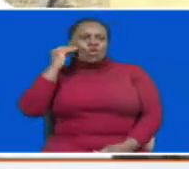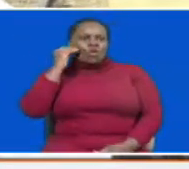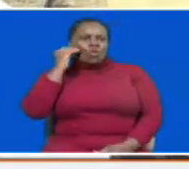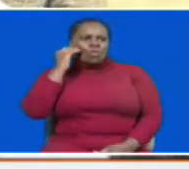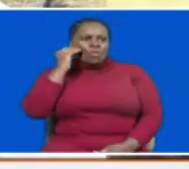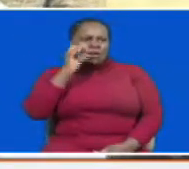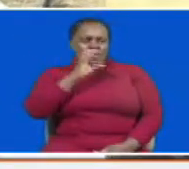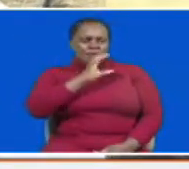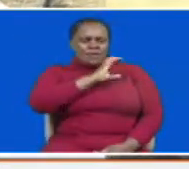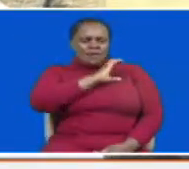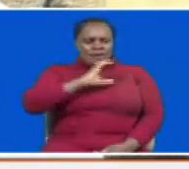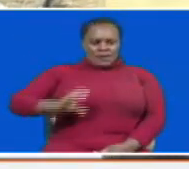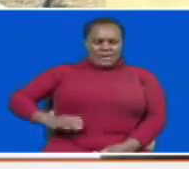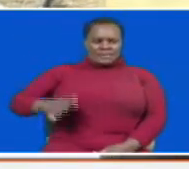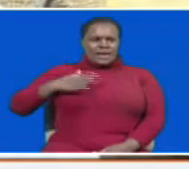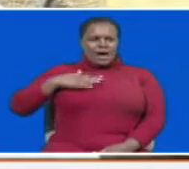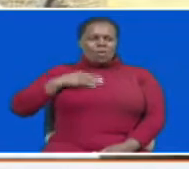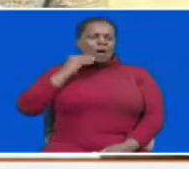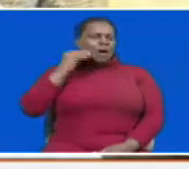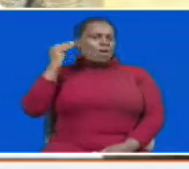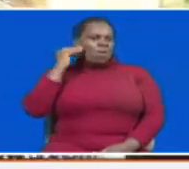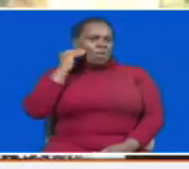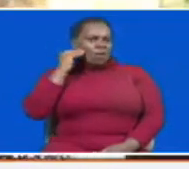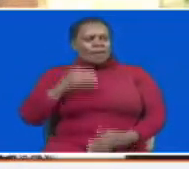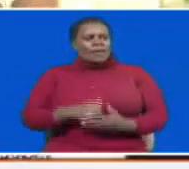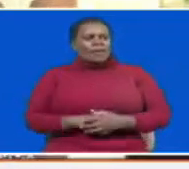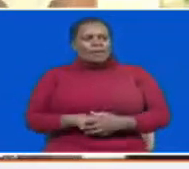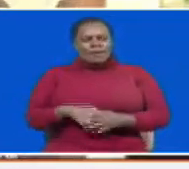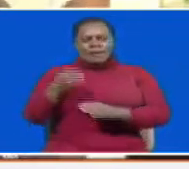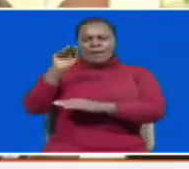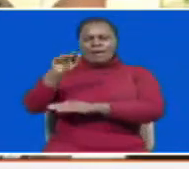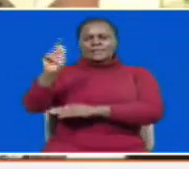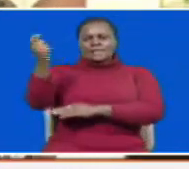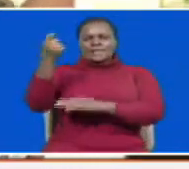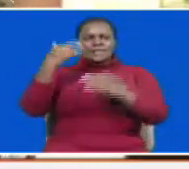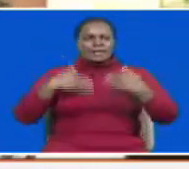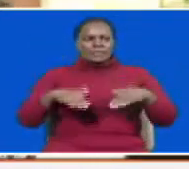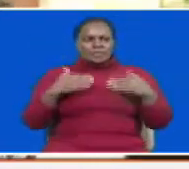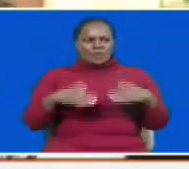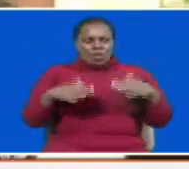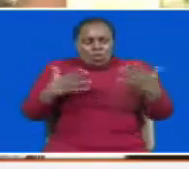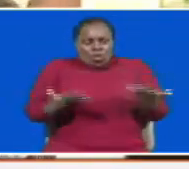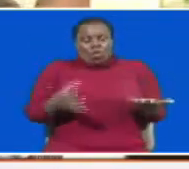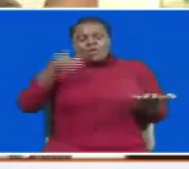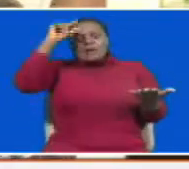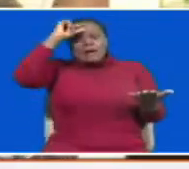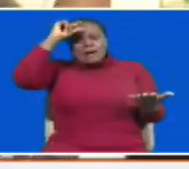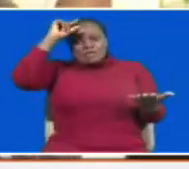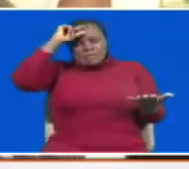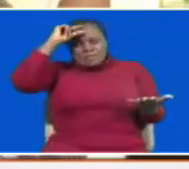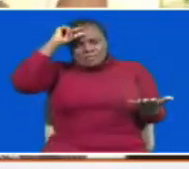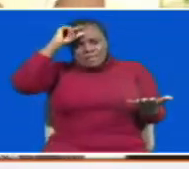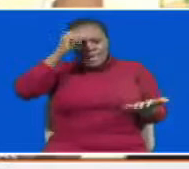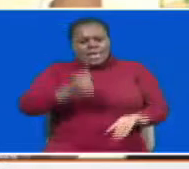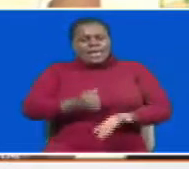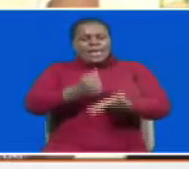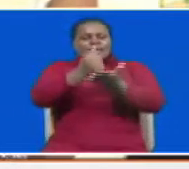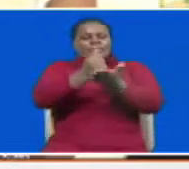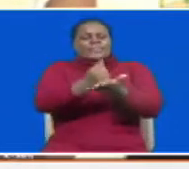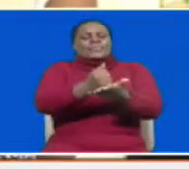Christ is our refuge, a children's home in Mwihoko. Naweza omba tu wa Kenya ama the government wanaweza